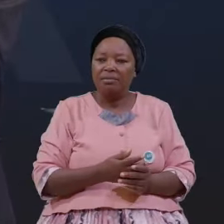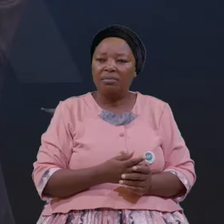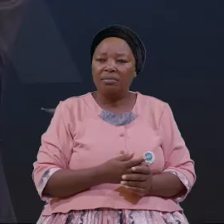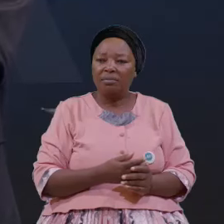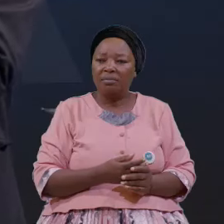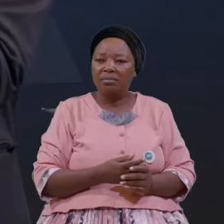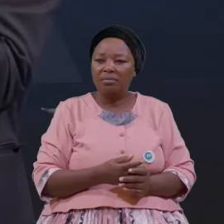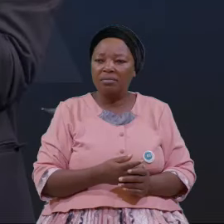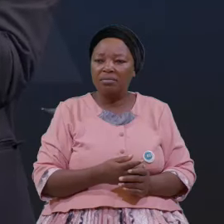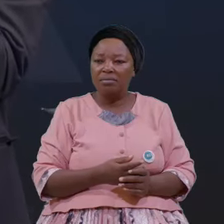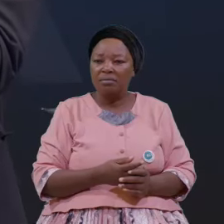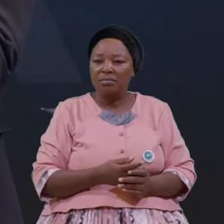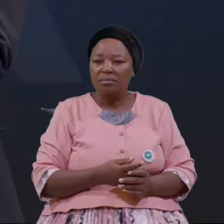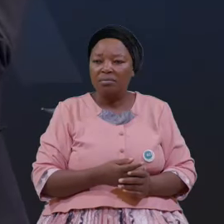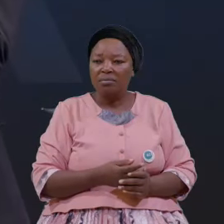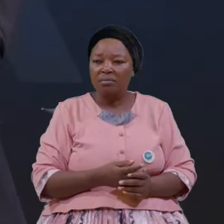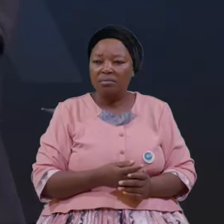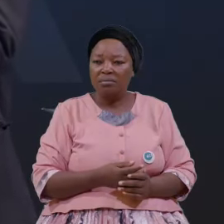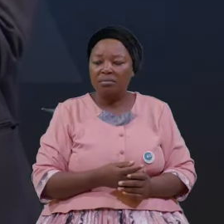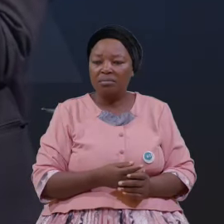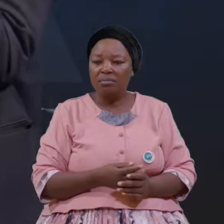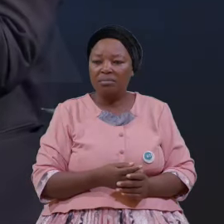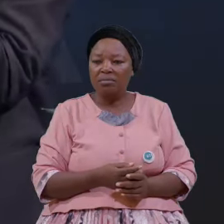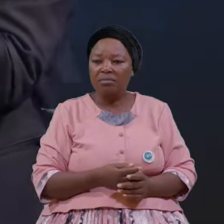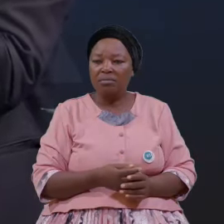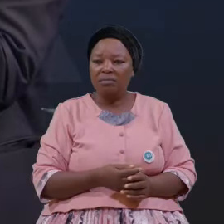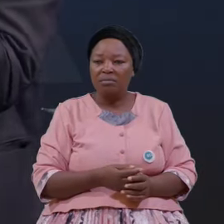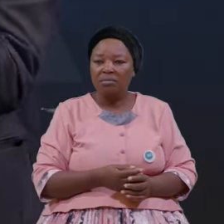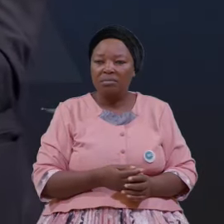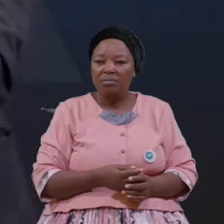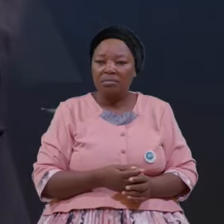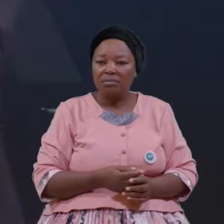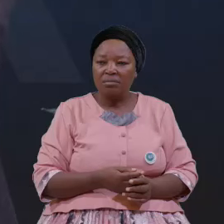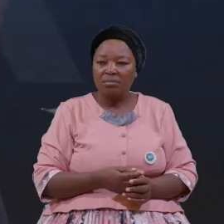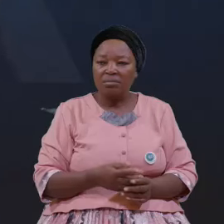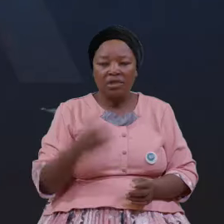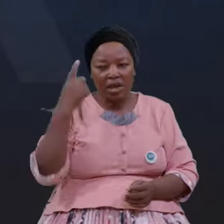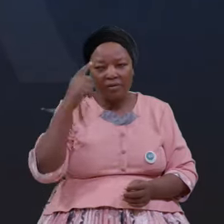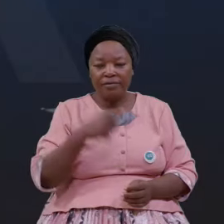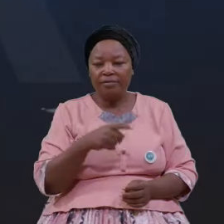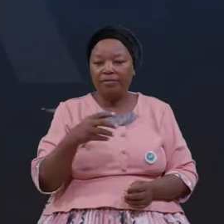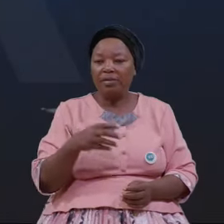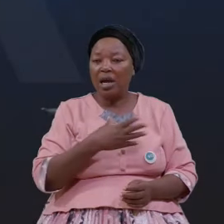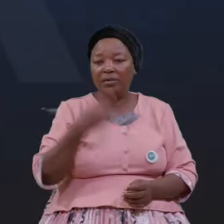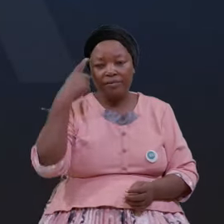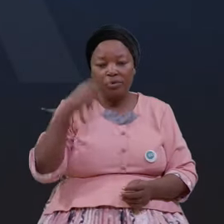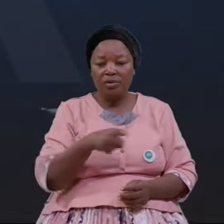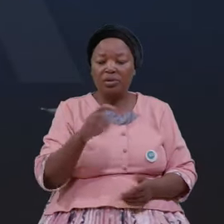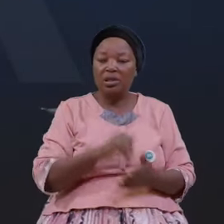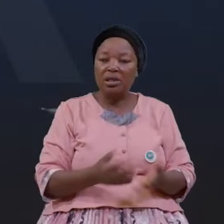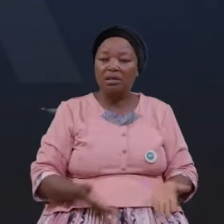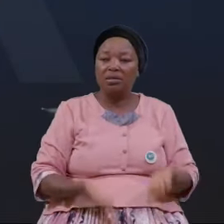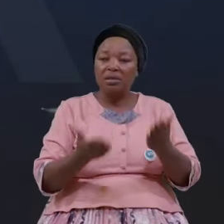And I still plead with those of us that raise our hand up as you are